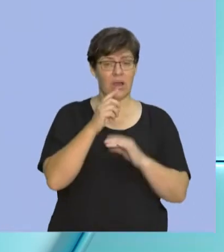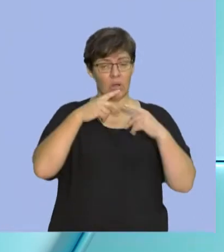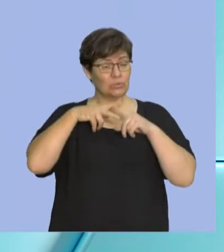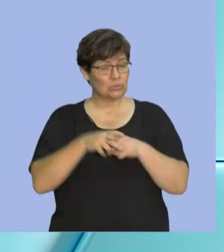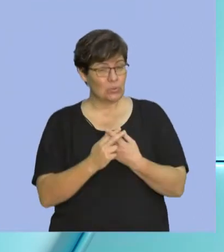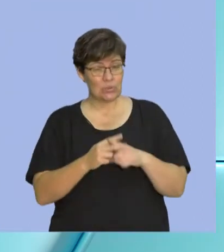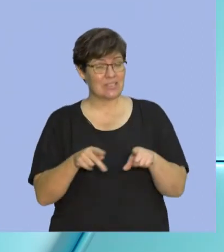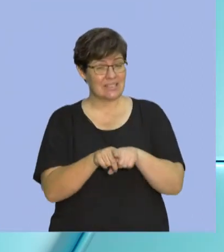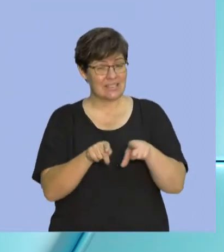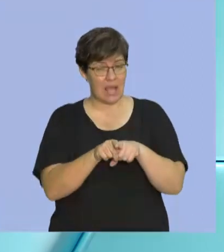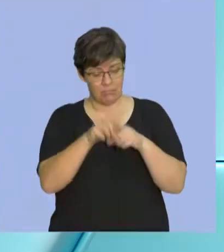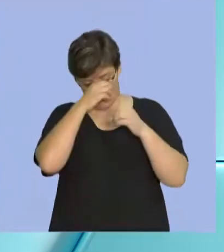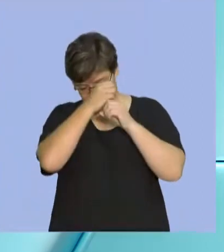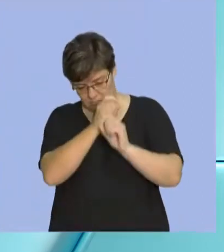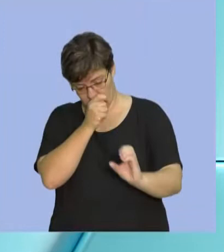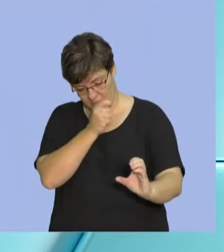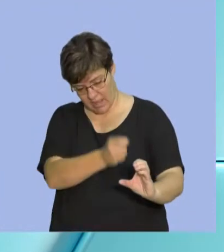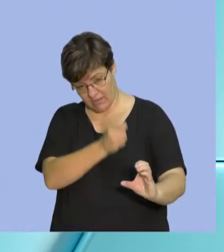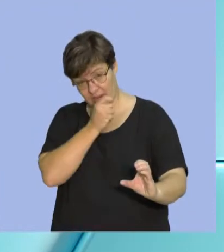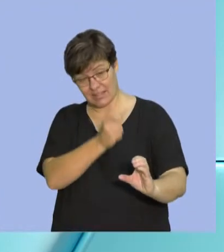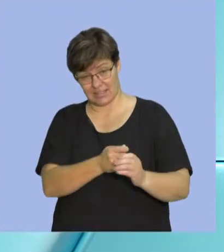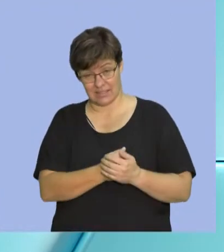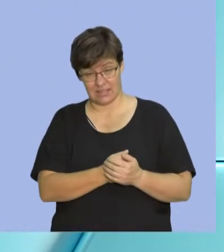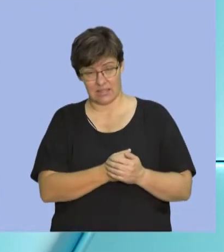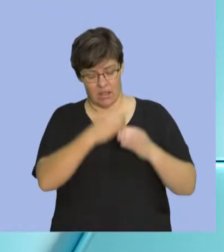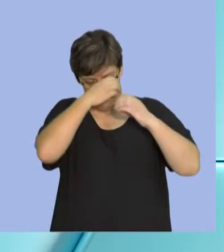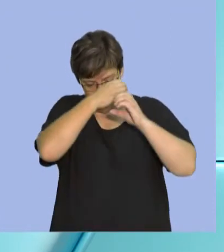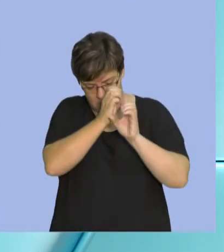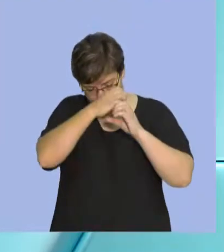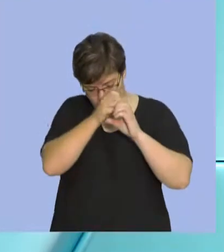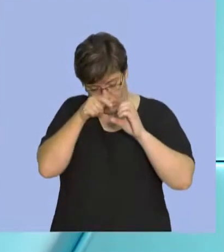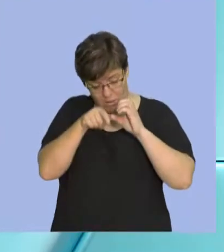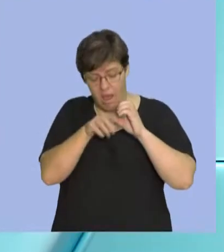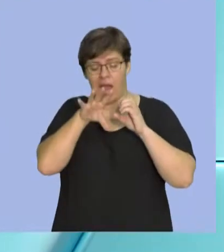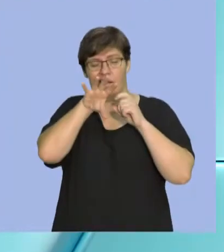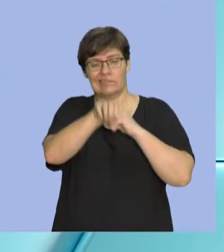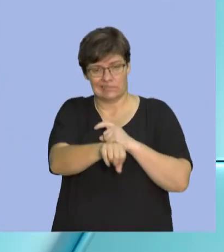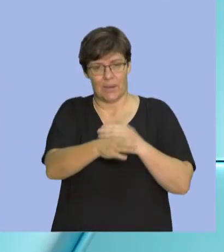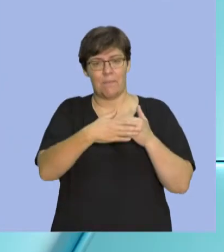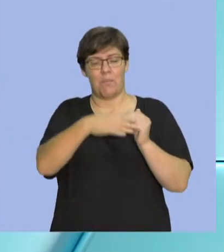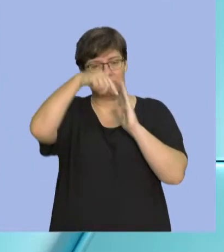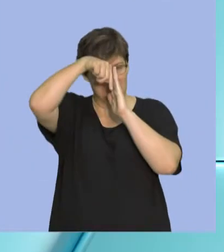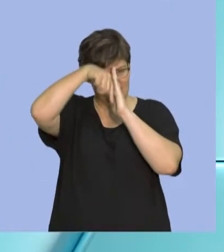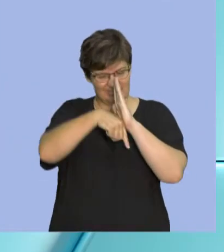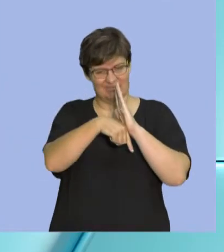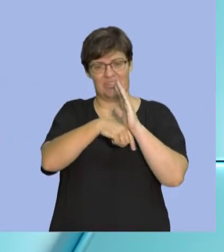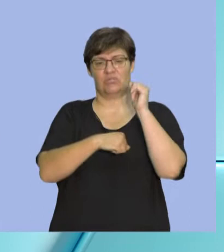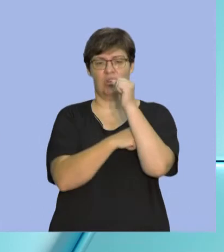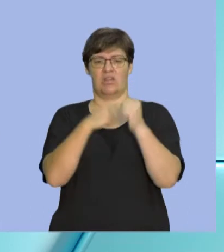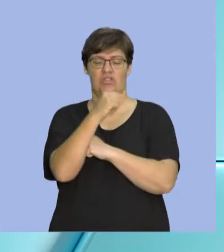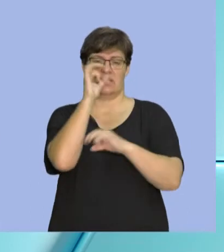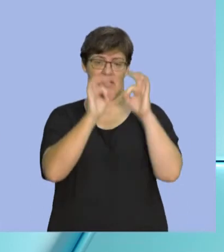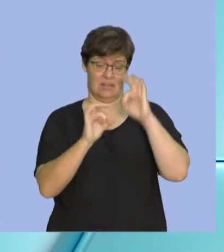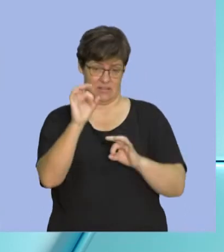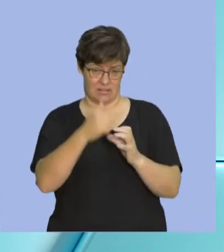as magnifying glasses and a microscope, we were able to see further into the details and structure of cells. And